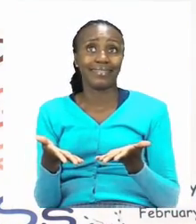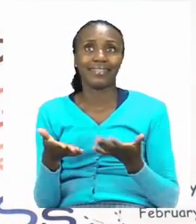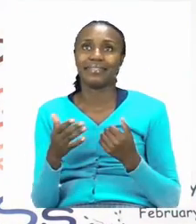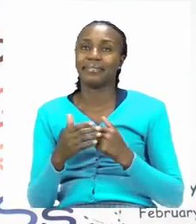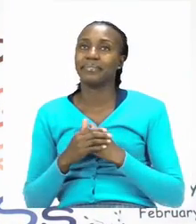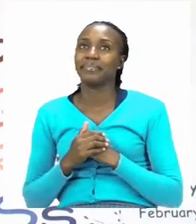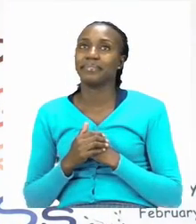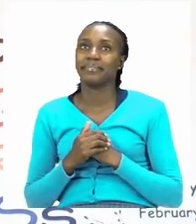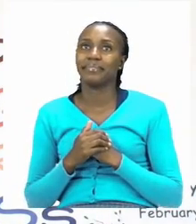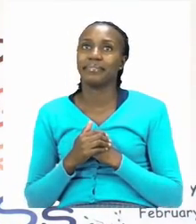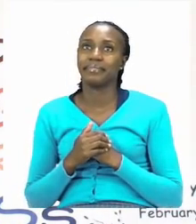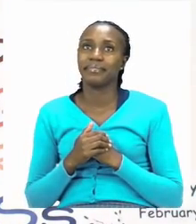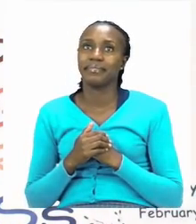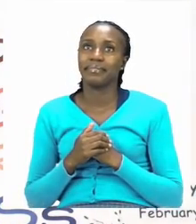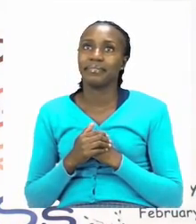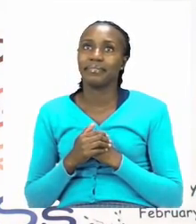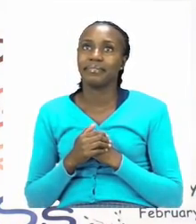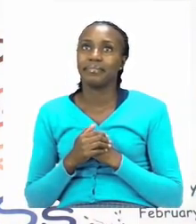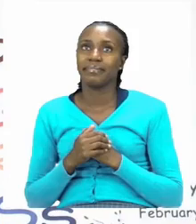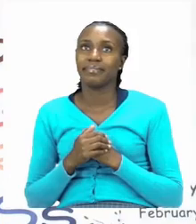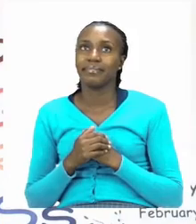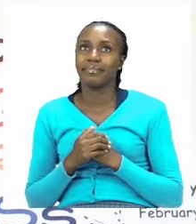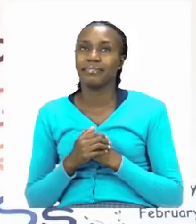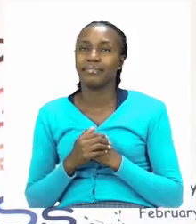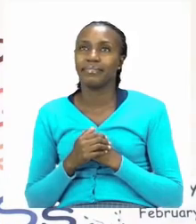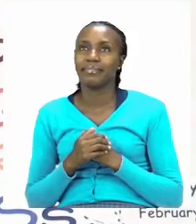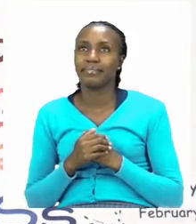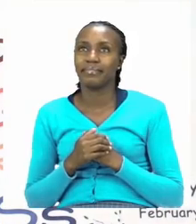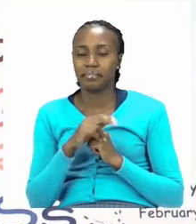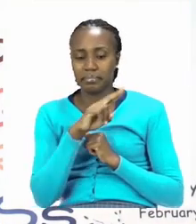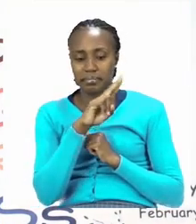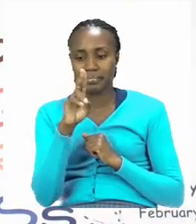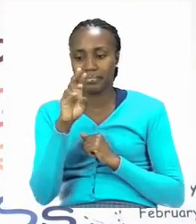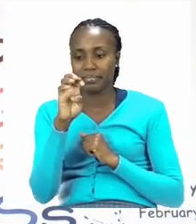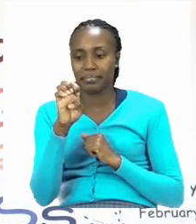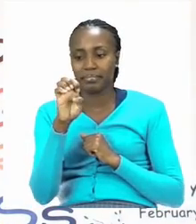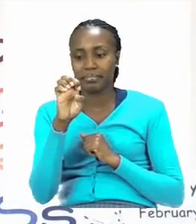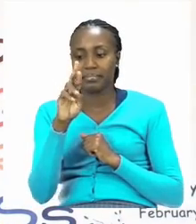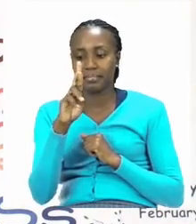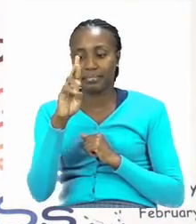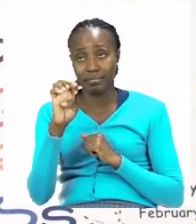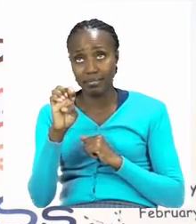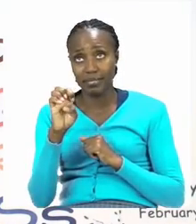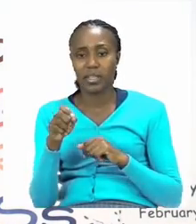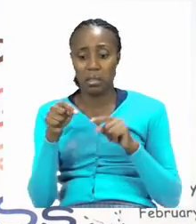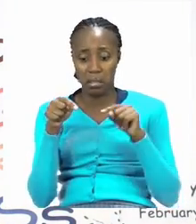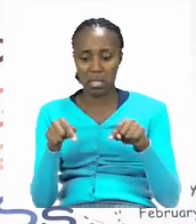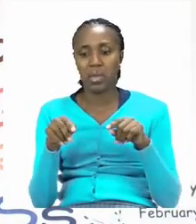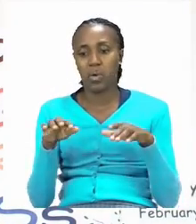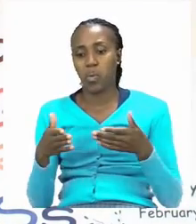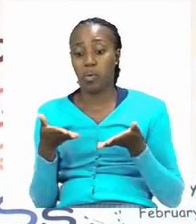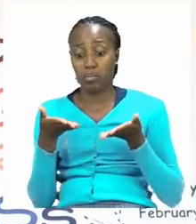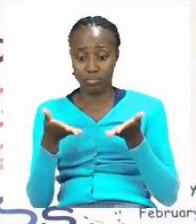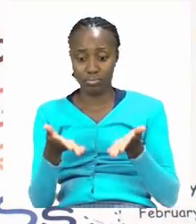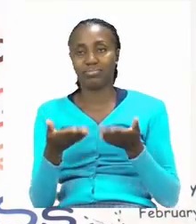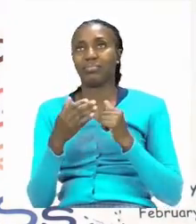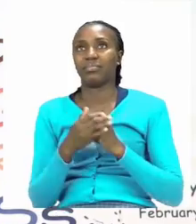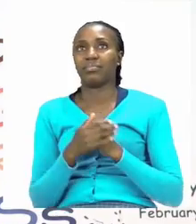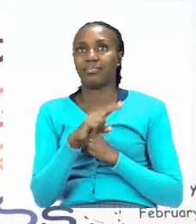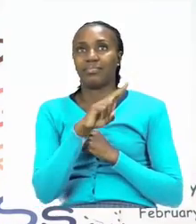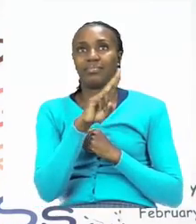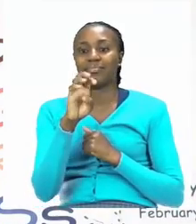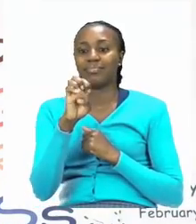is here. Now, our sight words, boys and girls, is the word here.